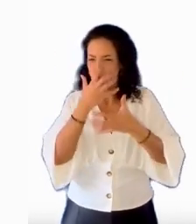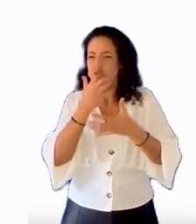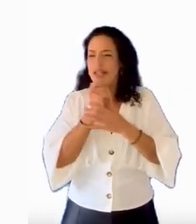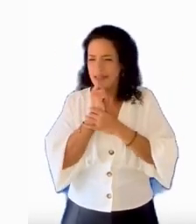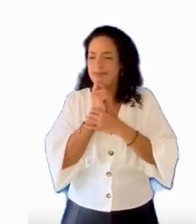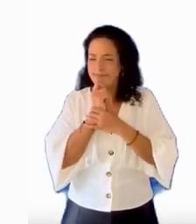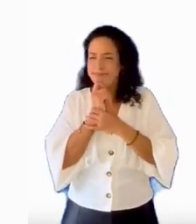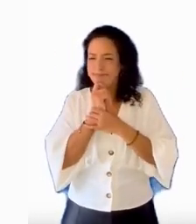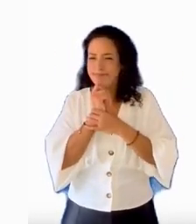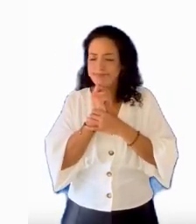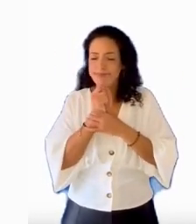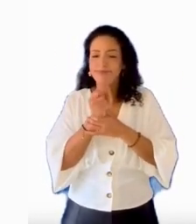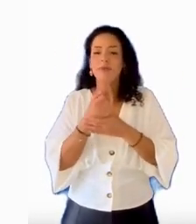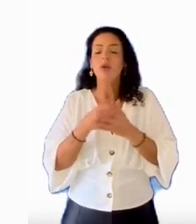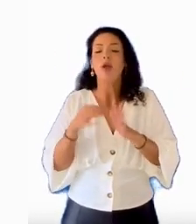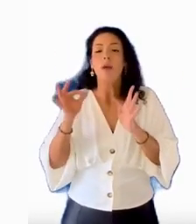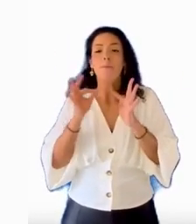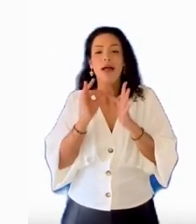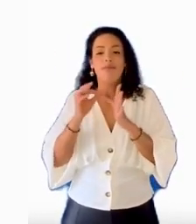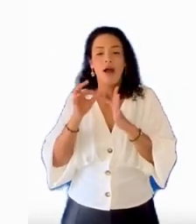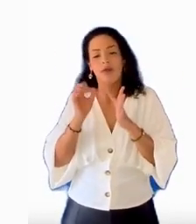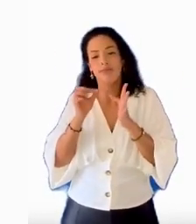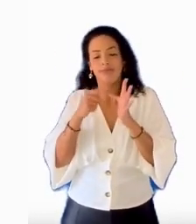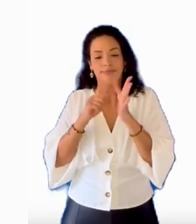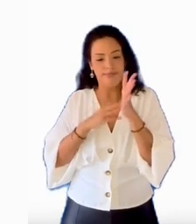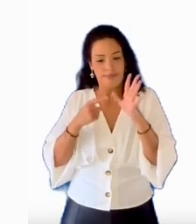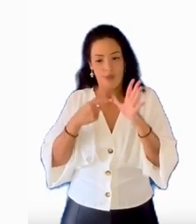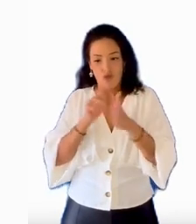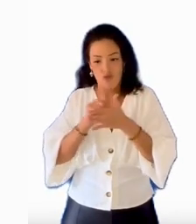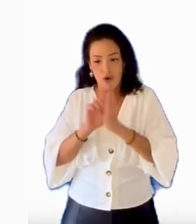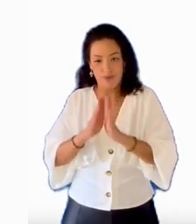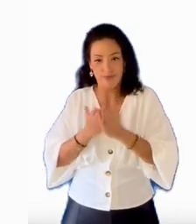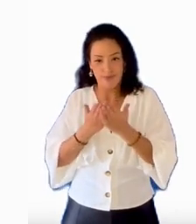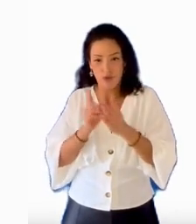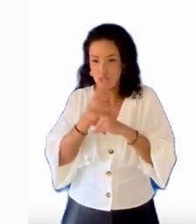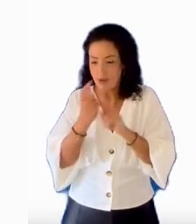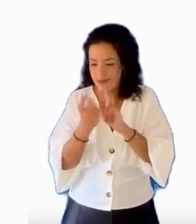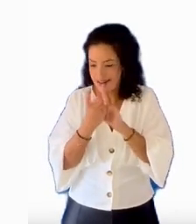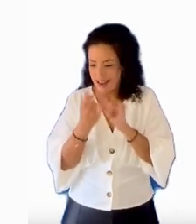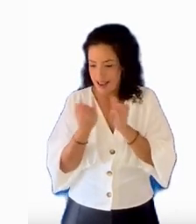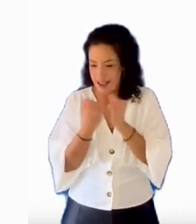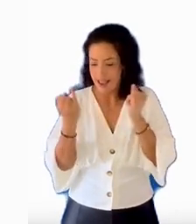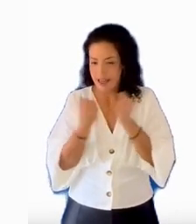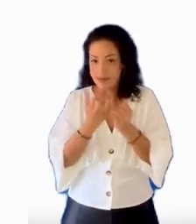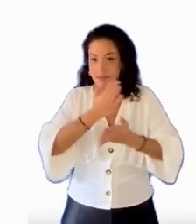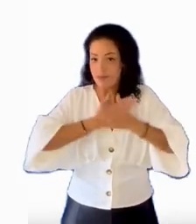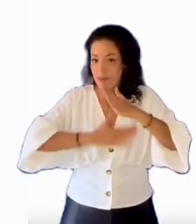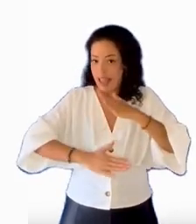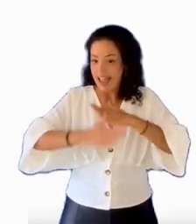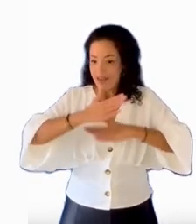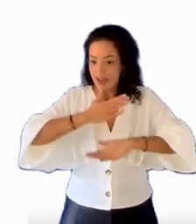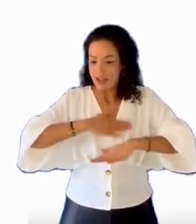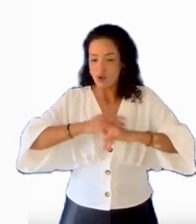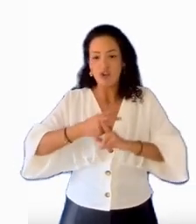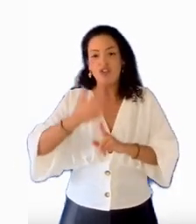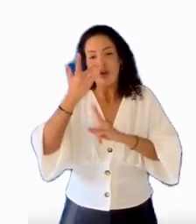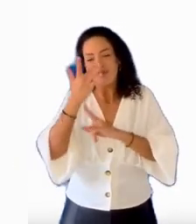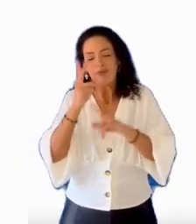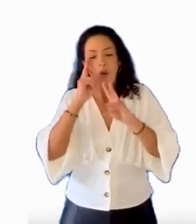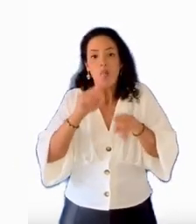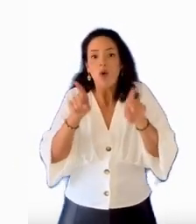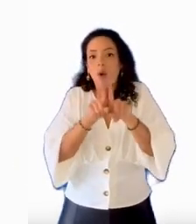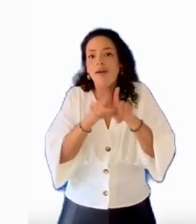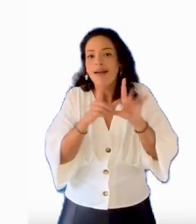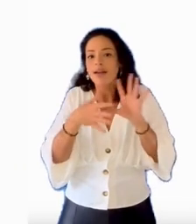obstruction. In her work, Pema Chodron writes of near enemies, behaviours and actions which masquerade as forms of connection, but in